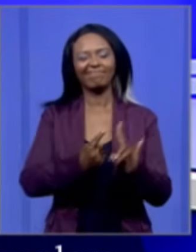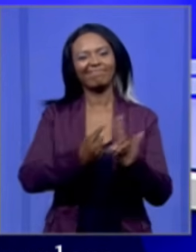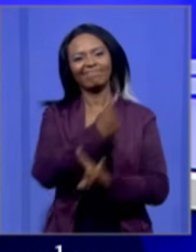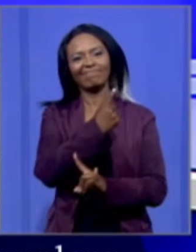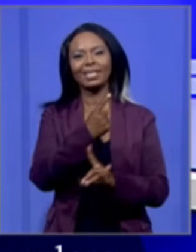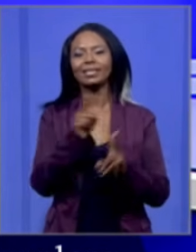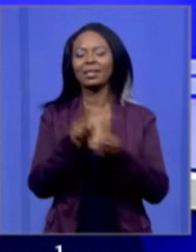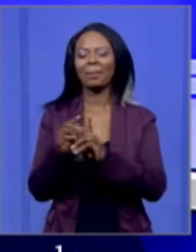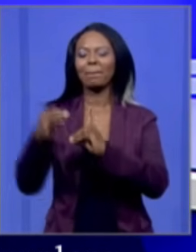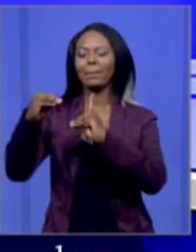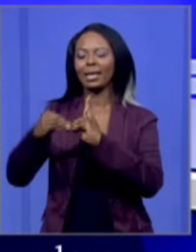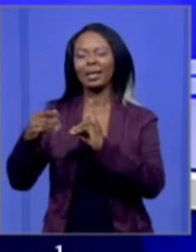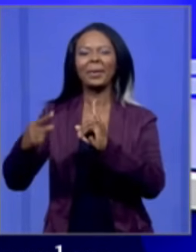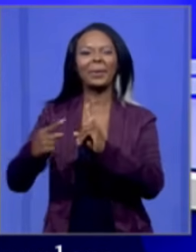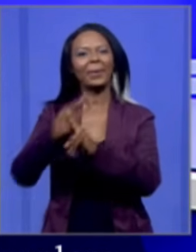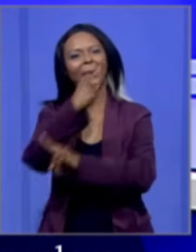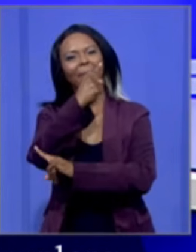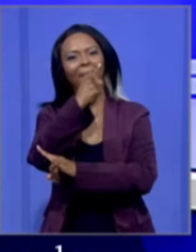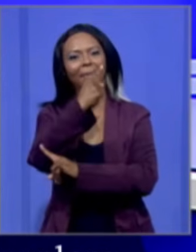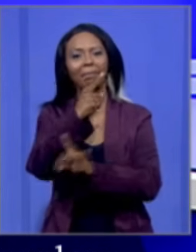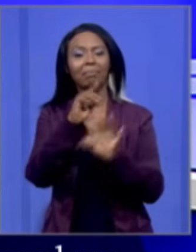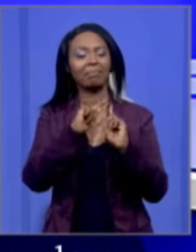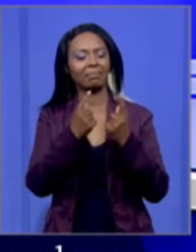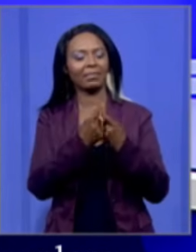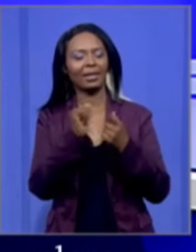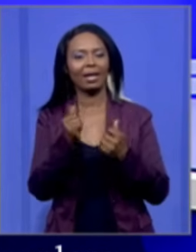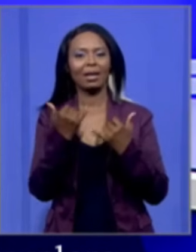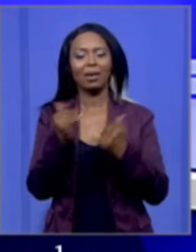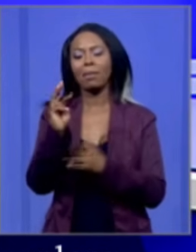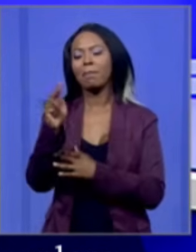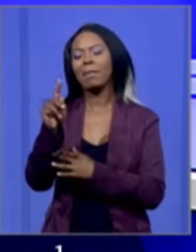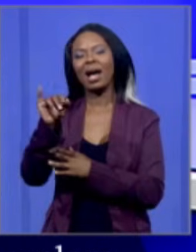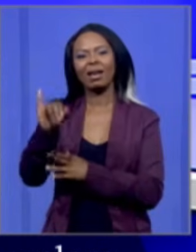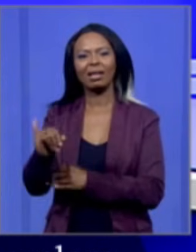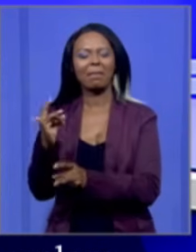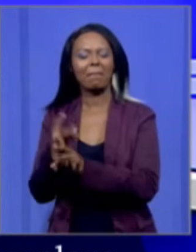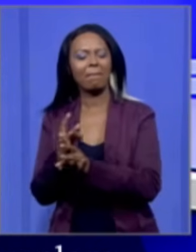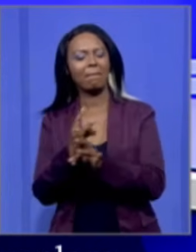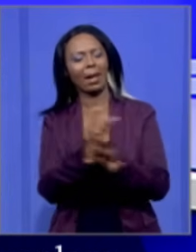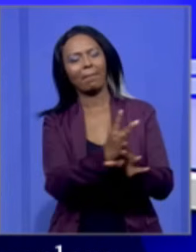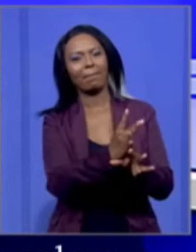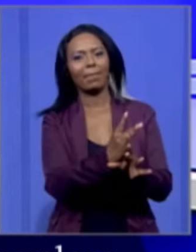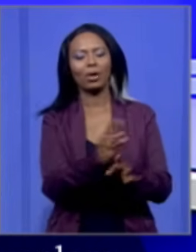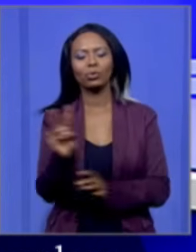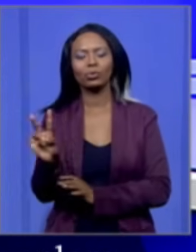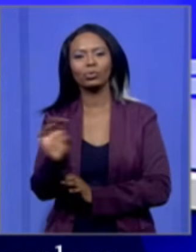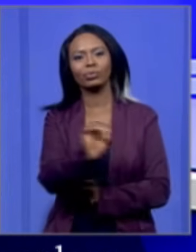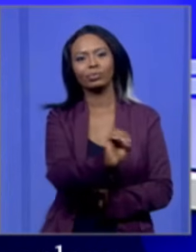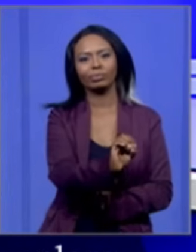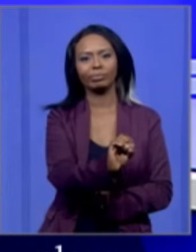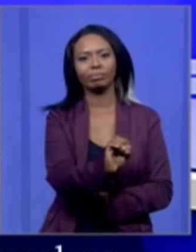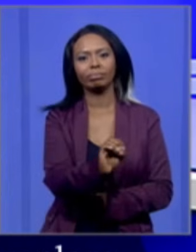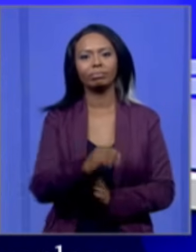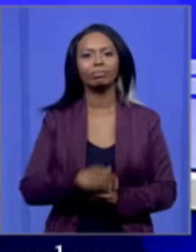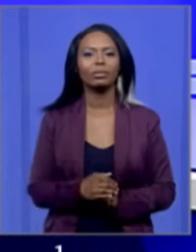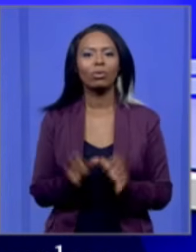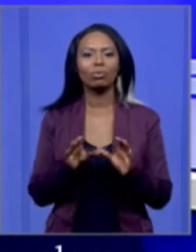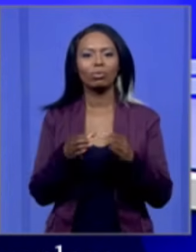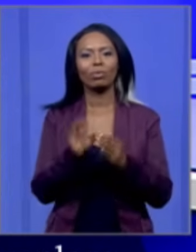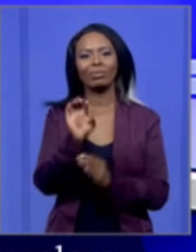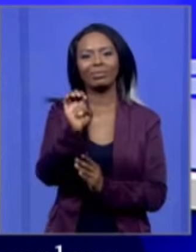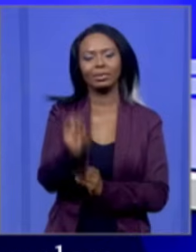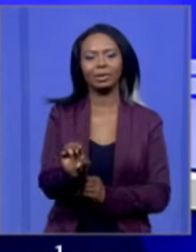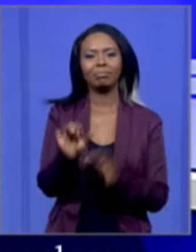penalty morago ga gore sehlopha sa gagwe se šašarwe ke naga ya Mali ka dino tše 2-0 papading ya Group